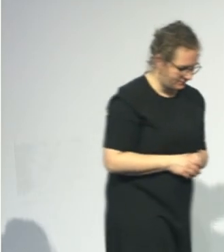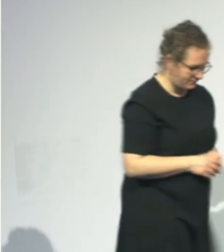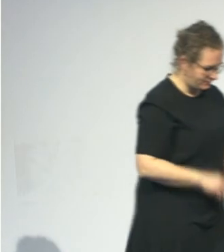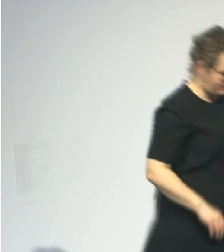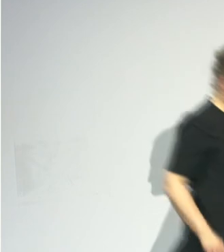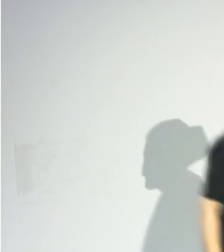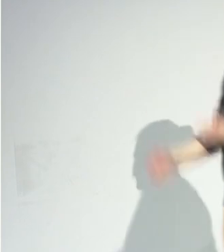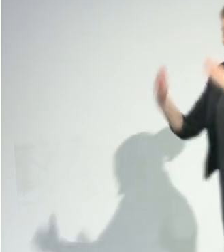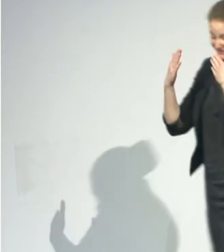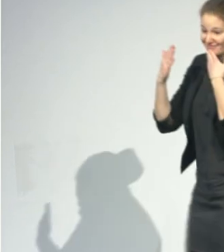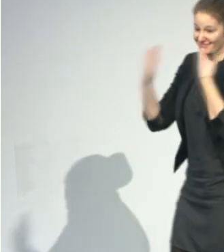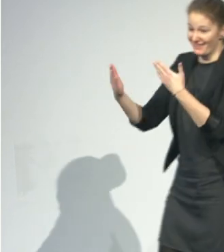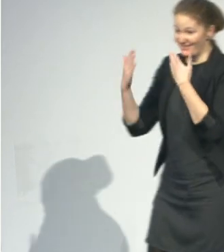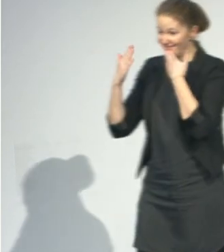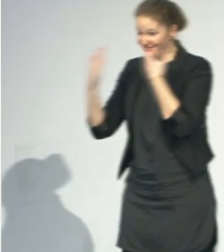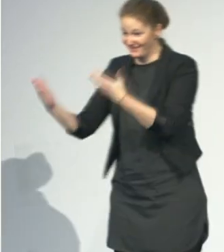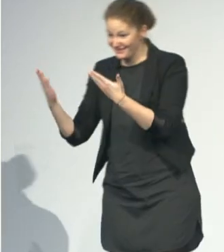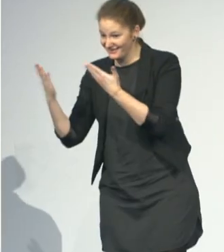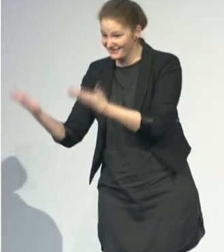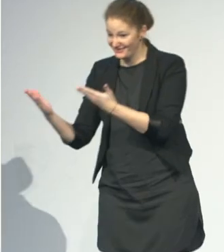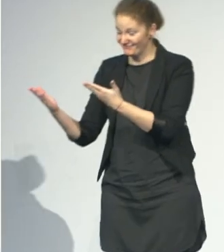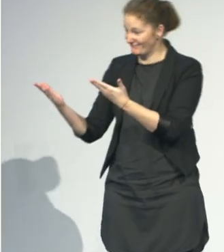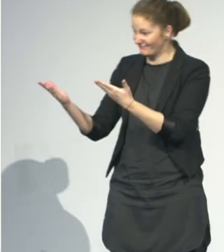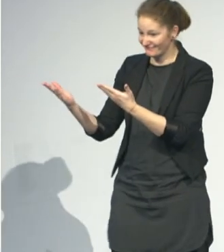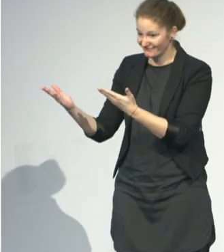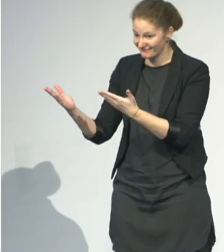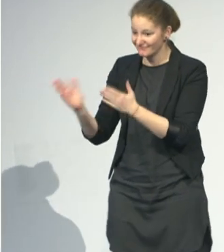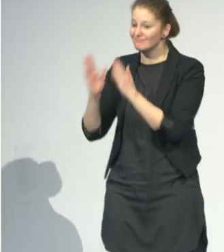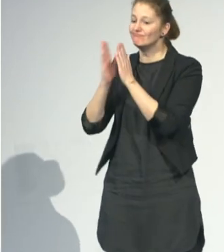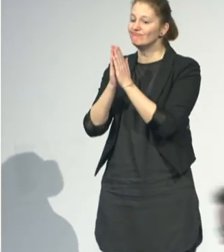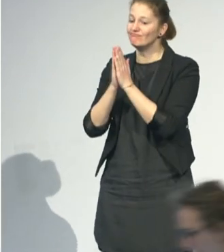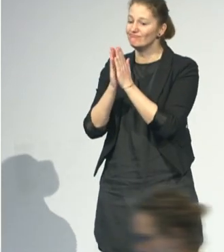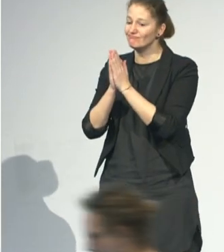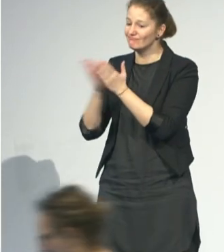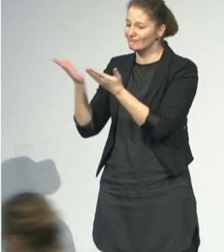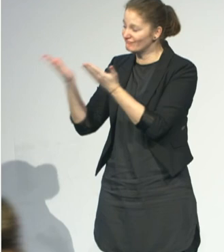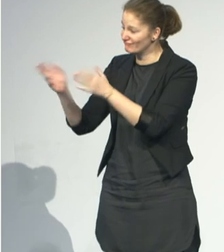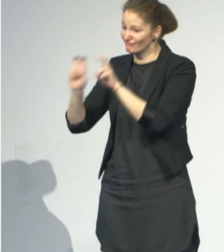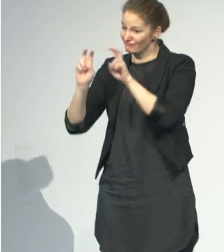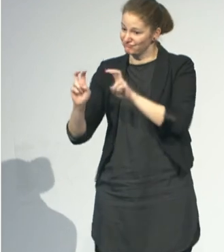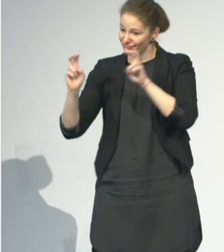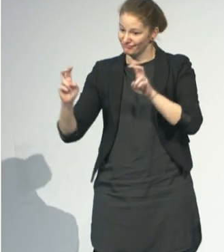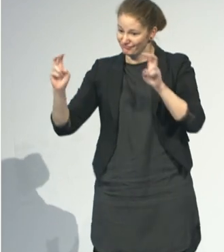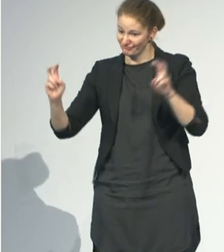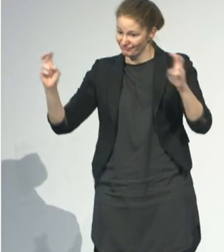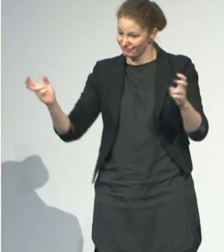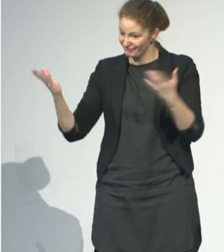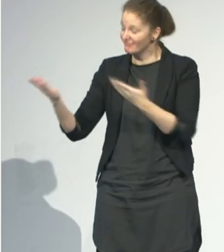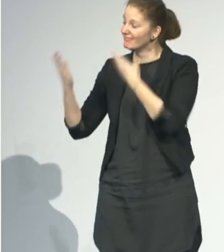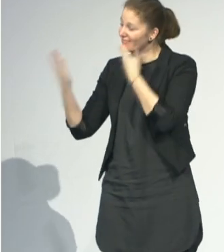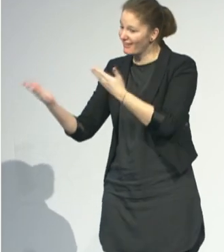all, please, to thank my absolutely incredible panelists here for the advice they've given us,